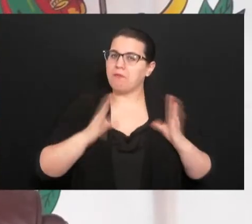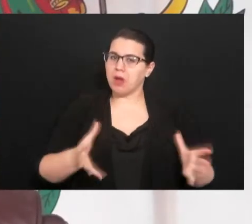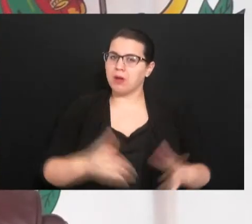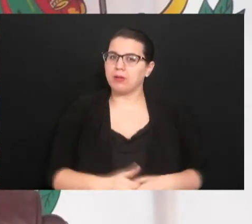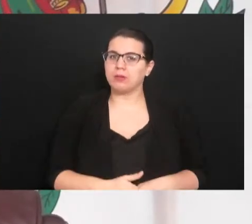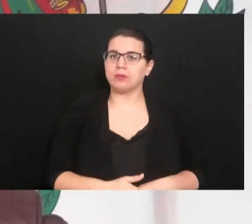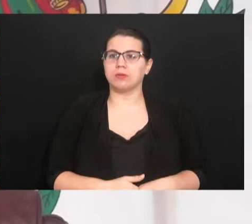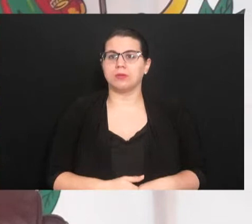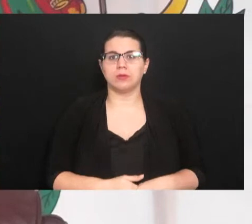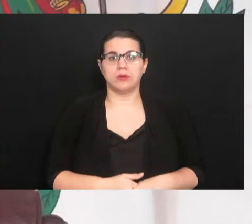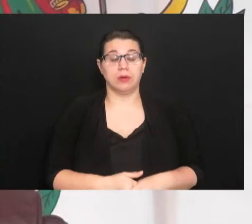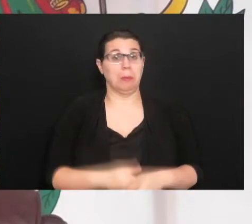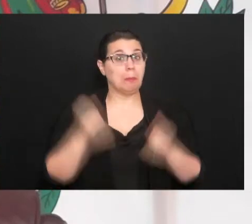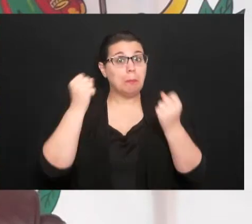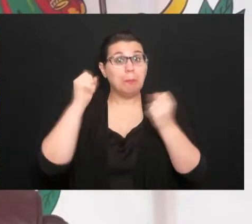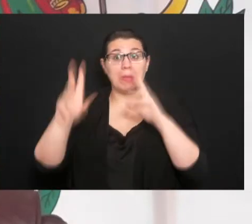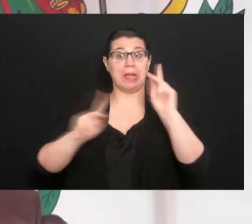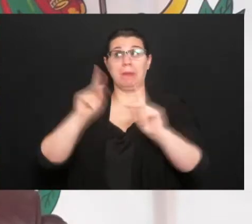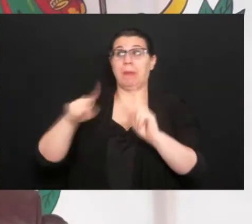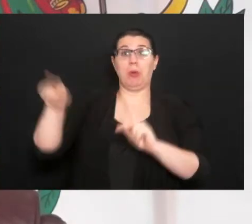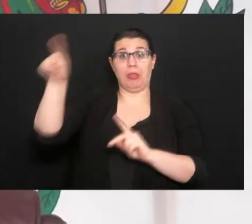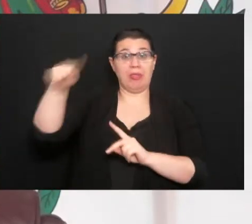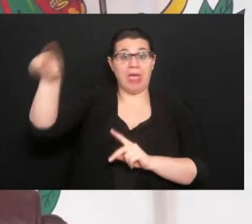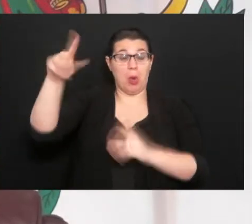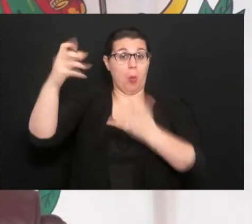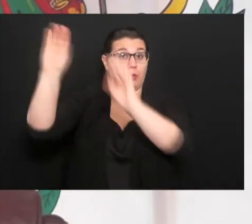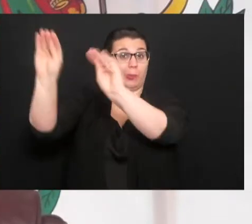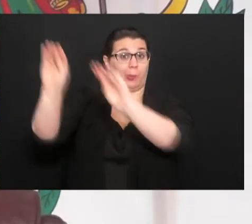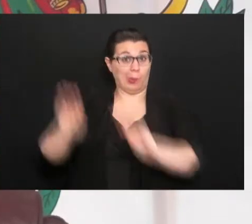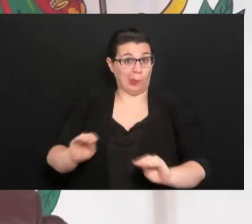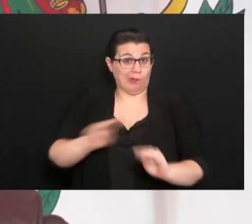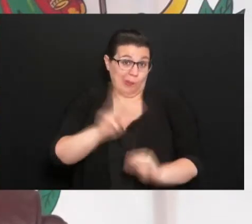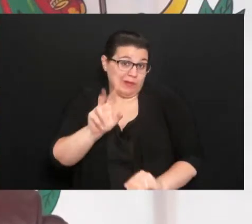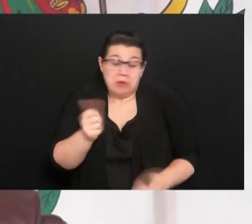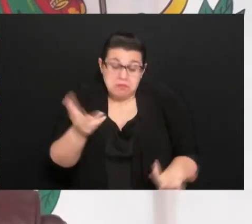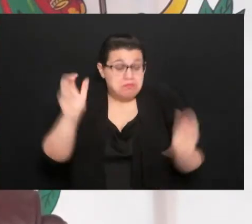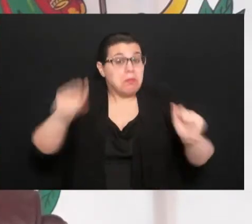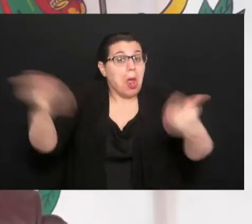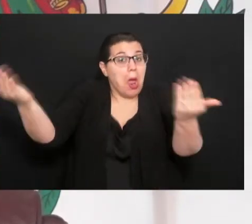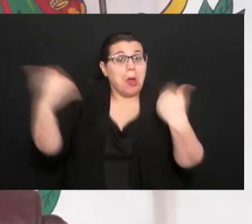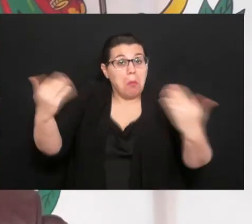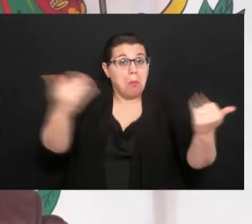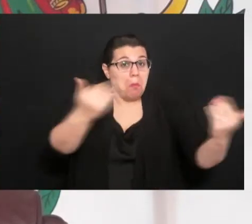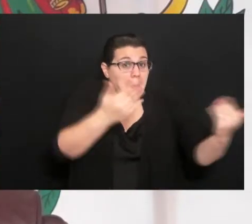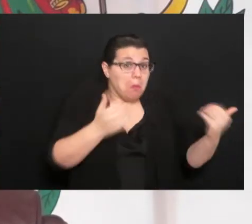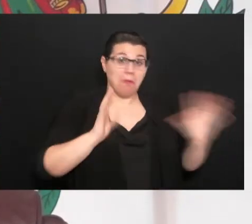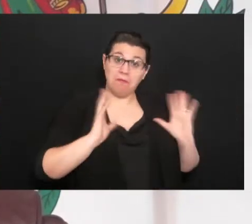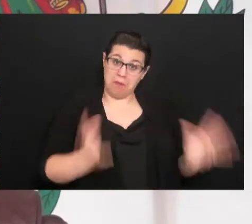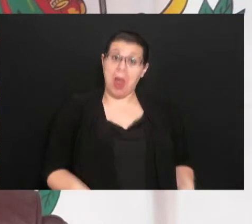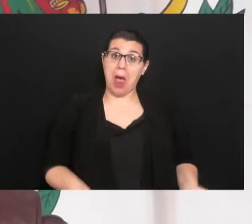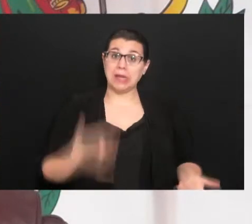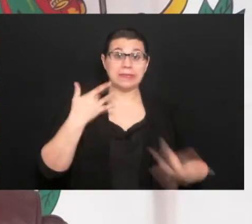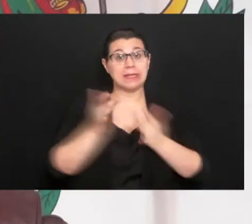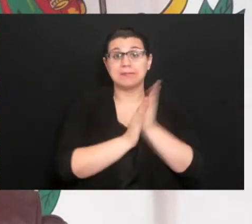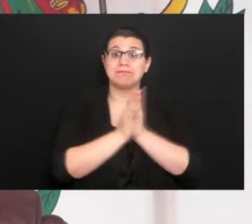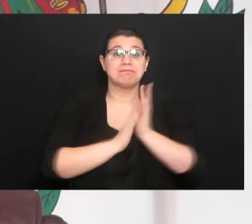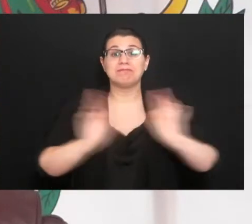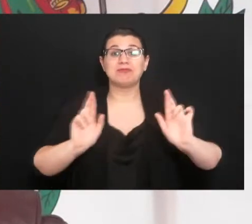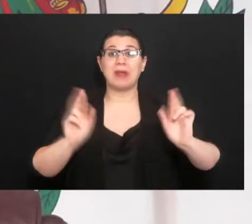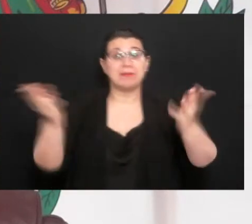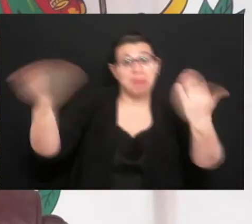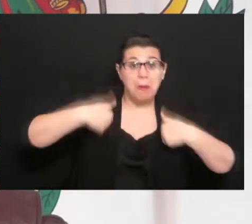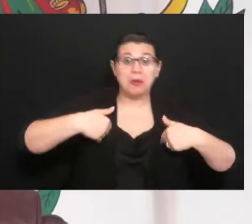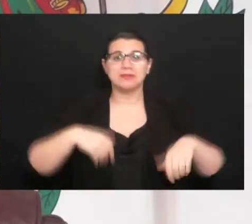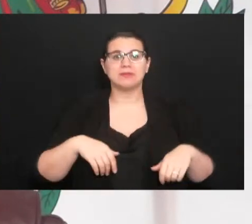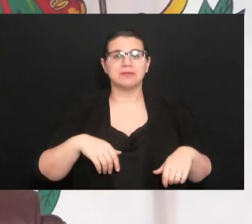there's a bunch of people there that would love to migrate to West Virginia, and they can come. We'd be tickled to death for them to come, and there's great job opportunities, and